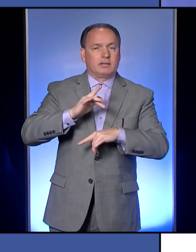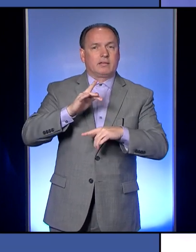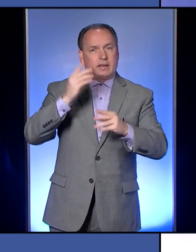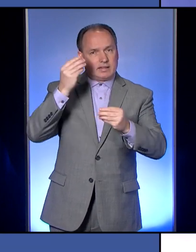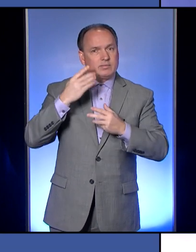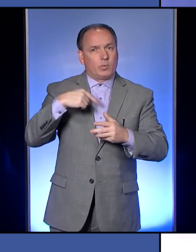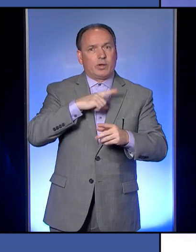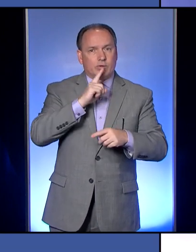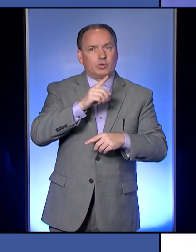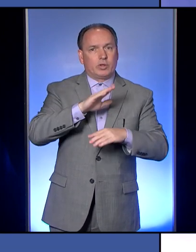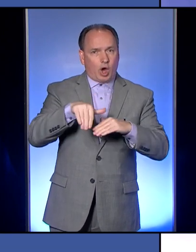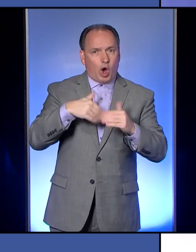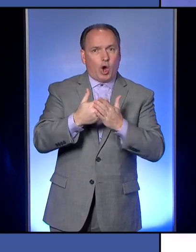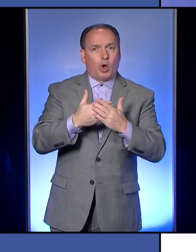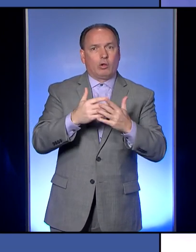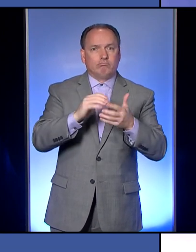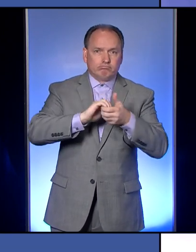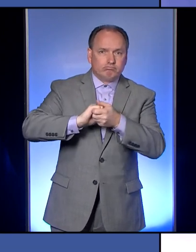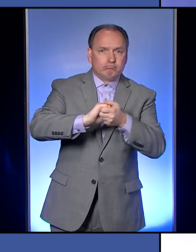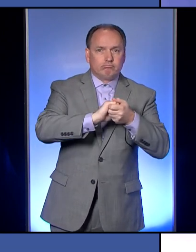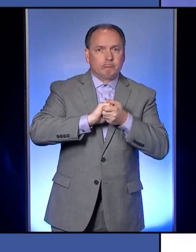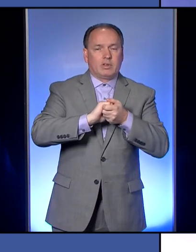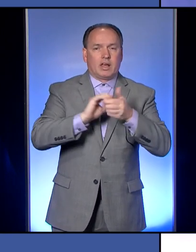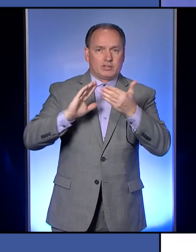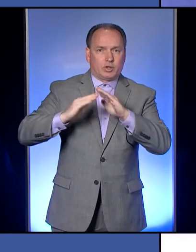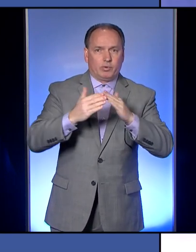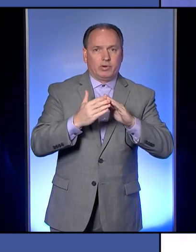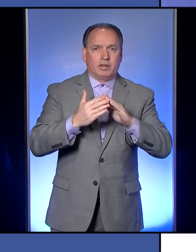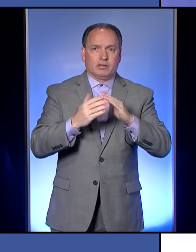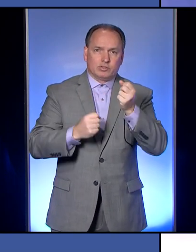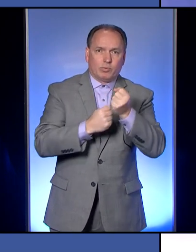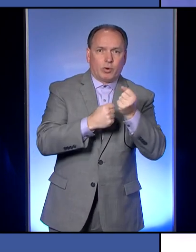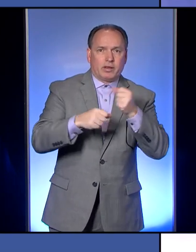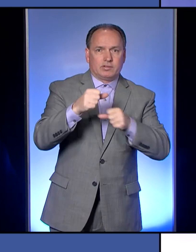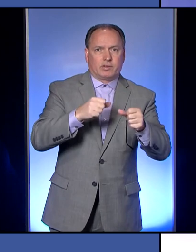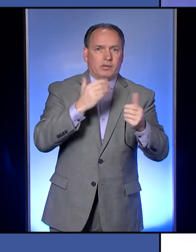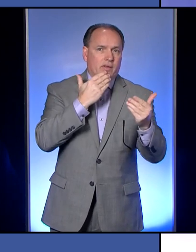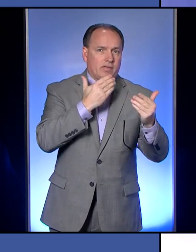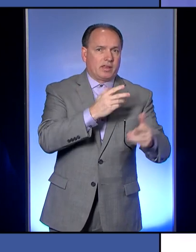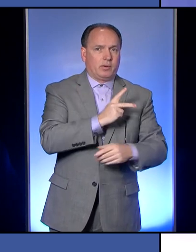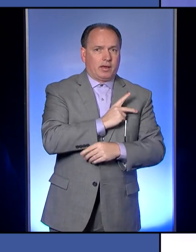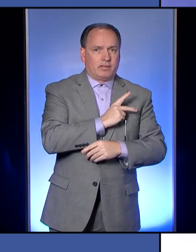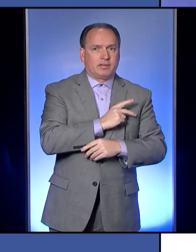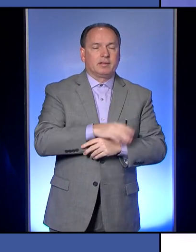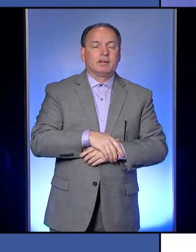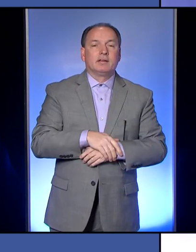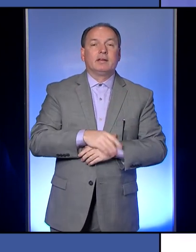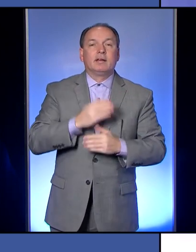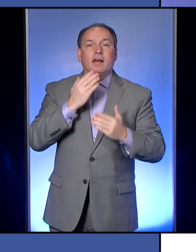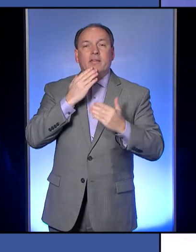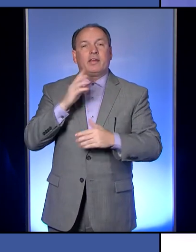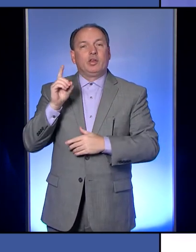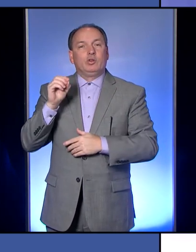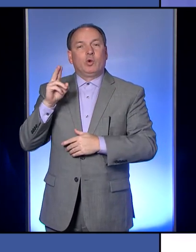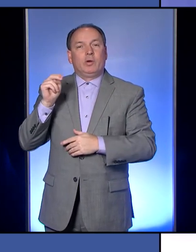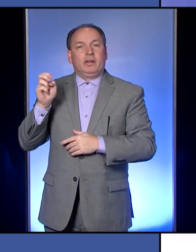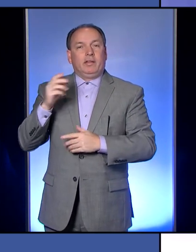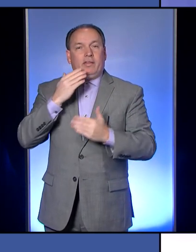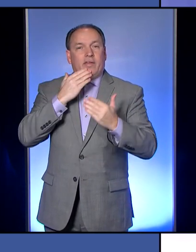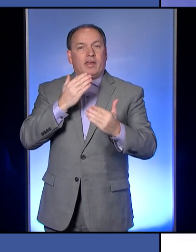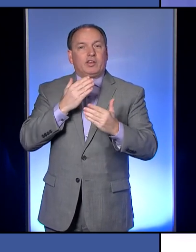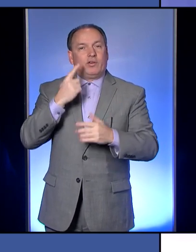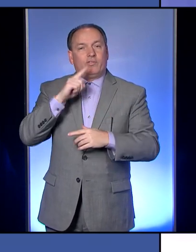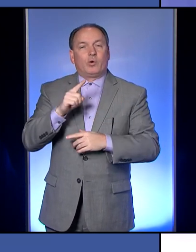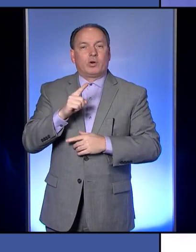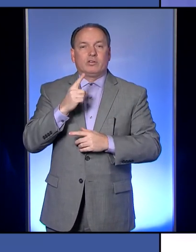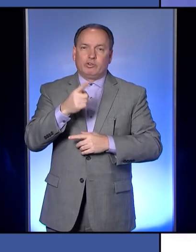we truly are all in this together as a community. Thank you so much, Kathy. Thank you so much, Doreen, and thank you for